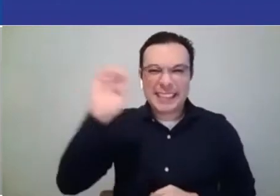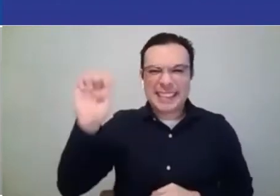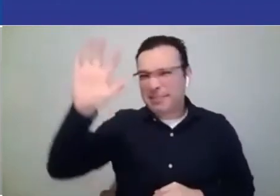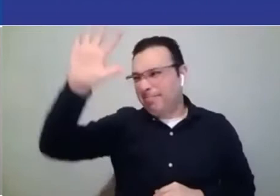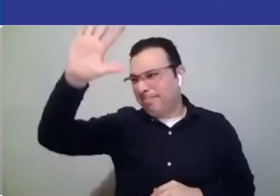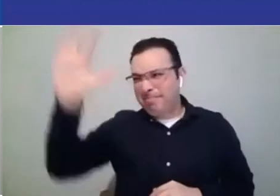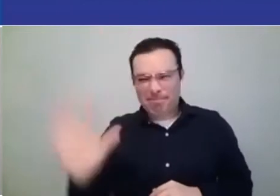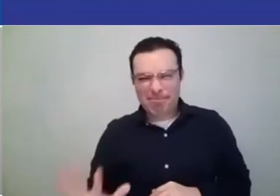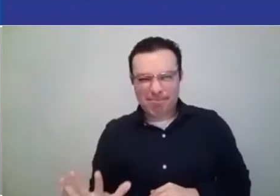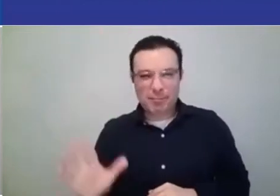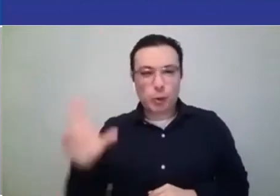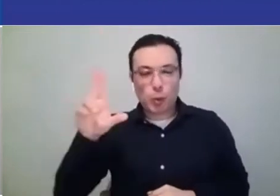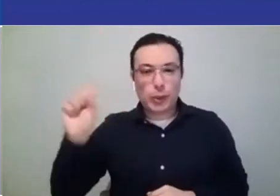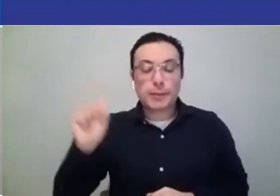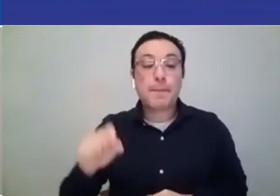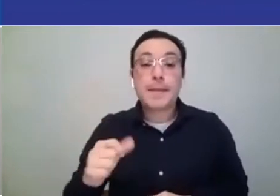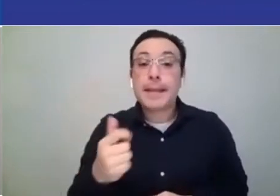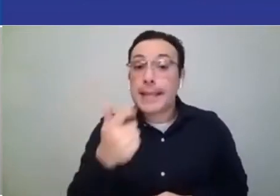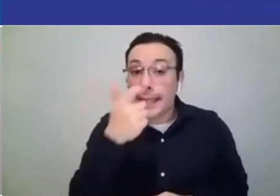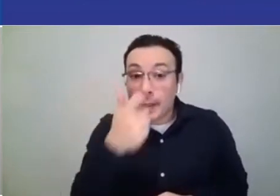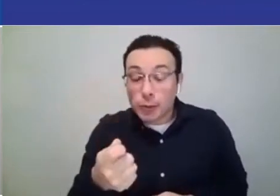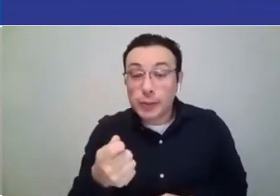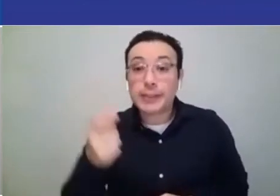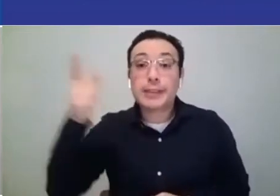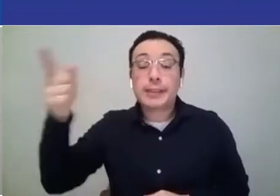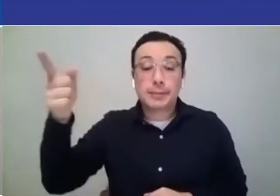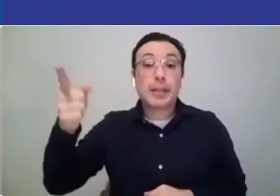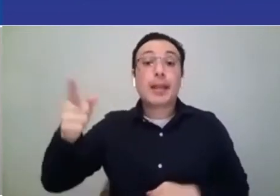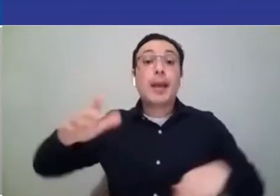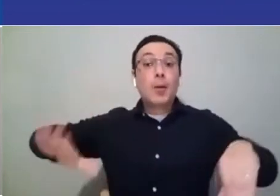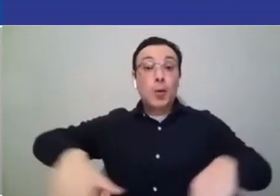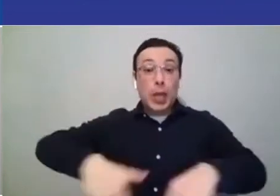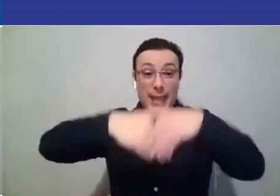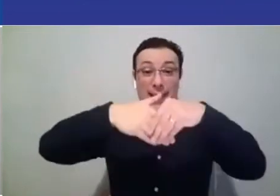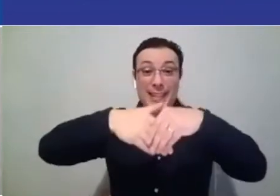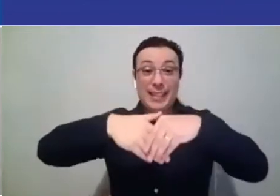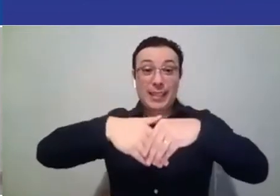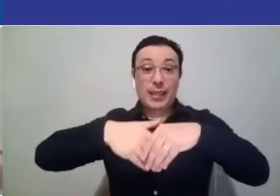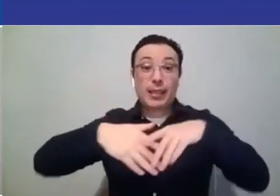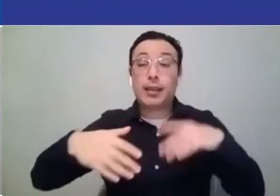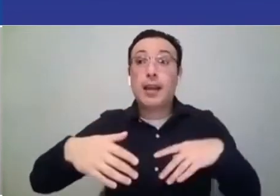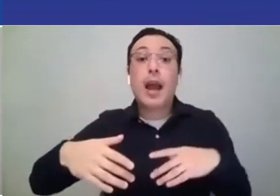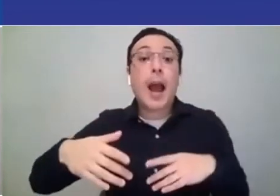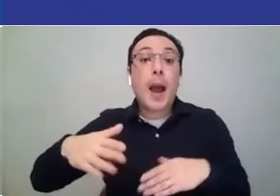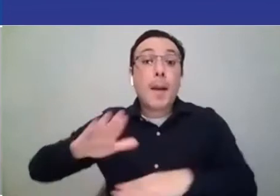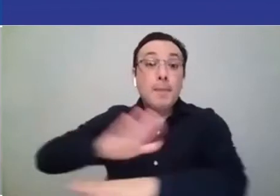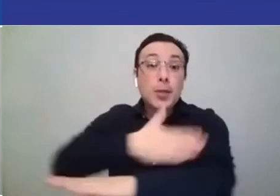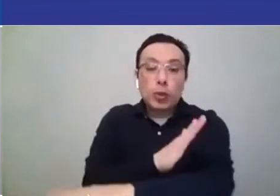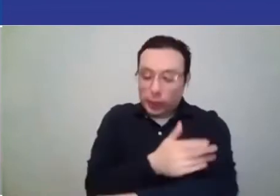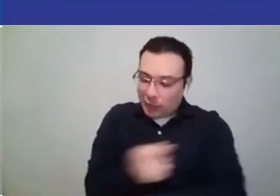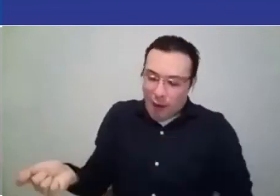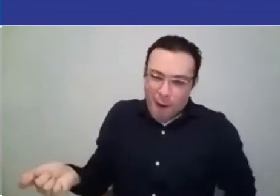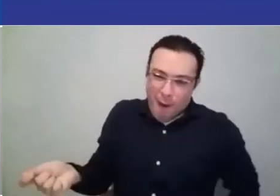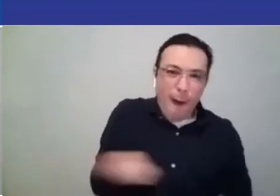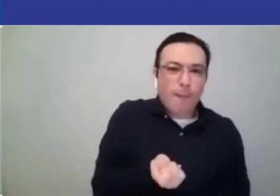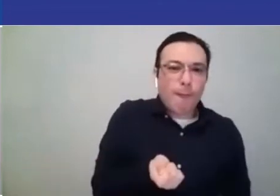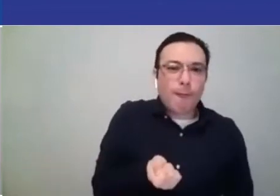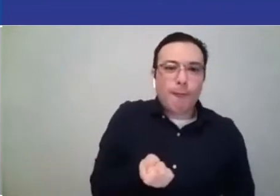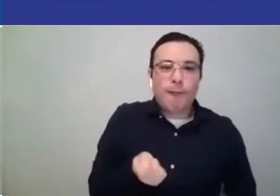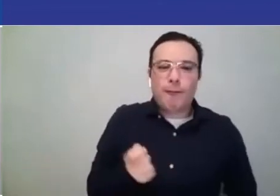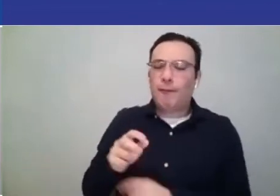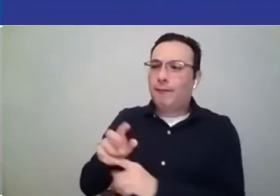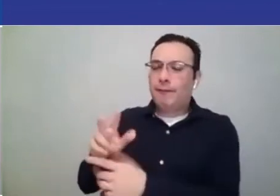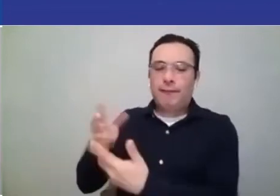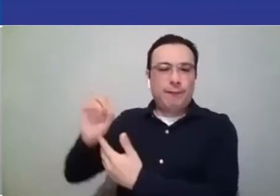Coast. In Jersey, they actually had to cut off the music at these venues, at these wedding venues, because people wouldn't